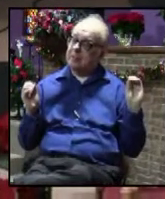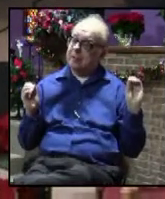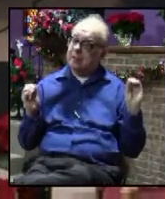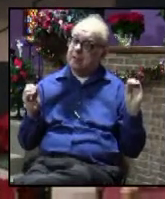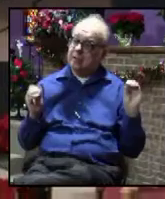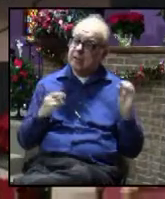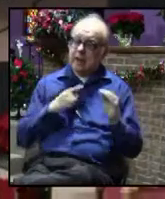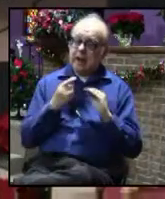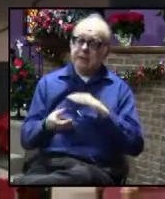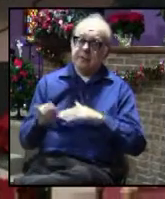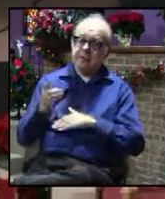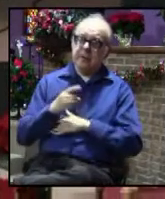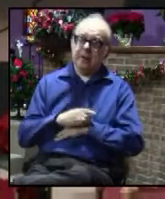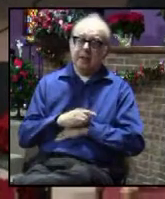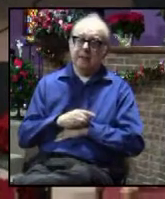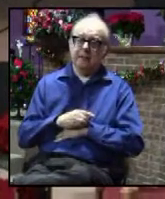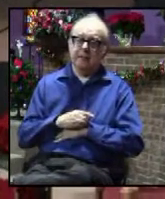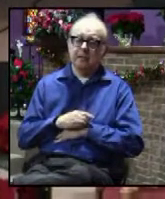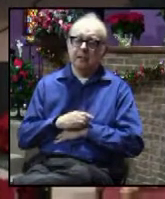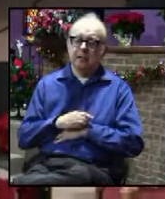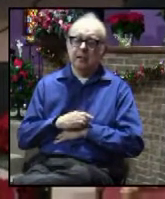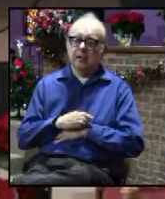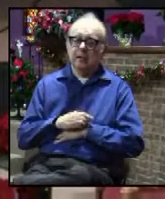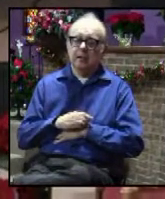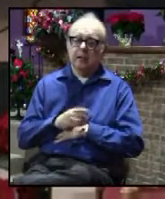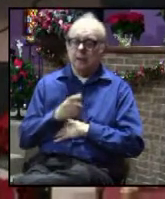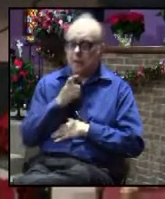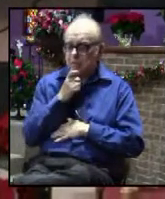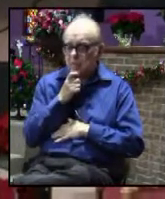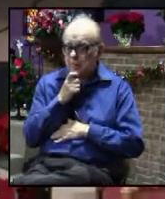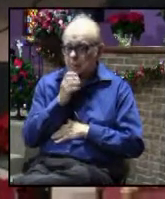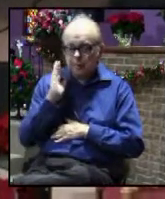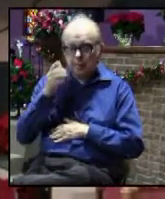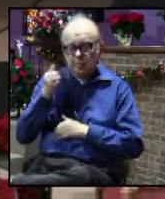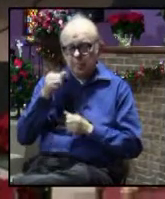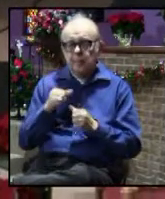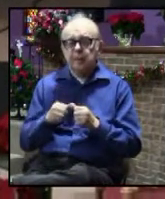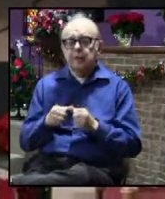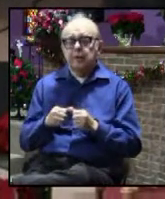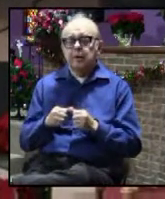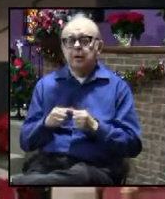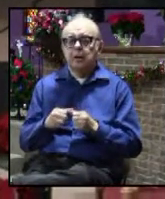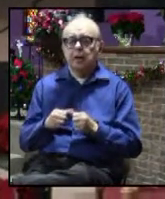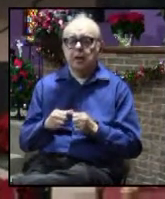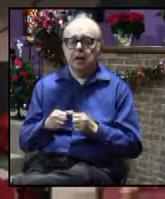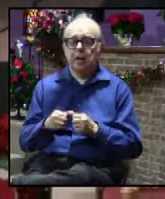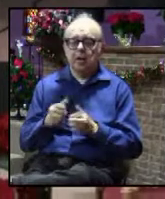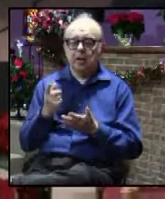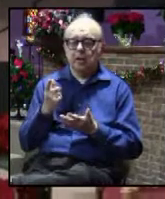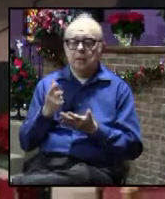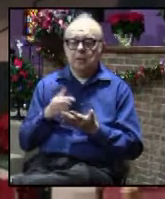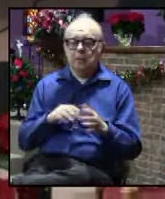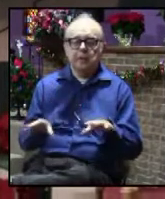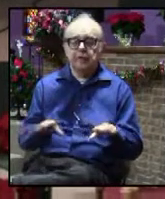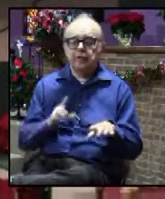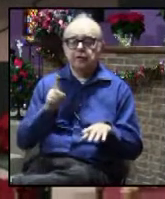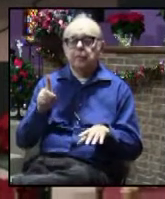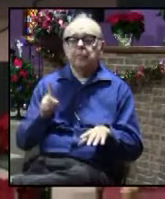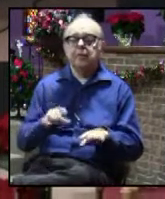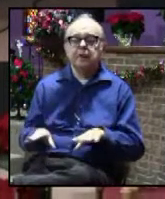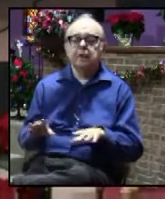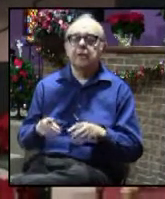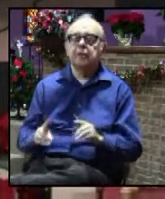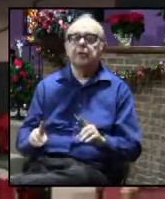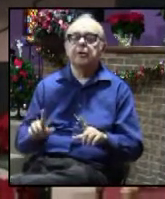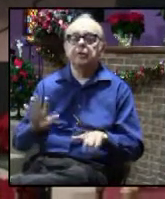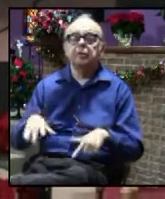At the end of the day, who's ever going to remember what accomplishments you did in life?